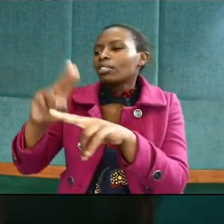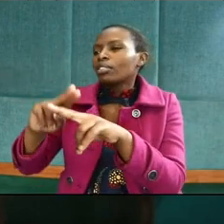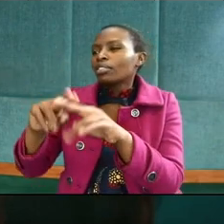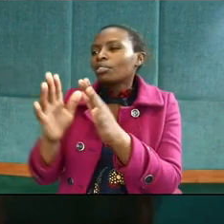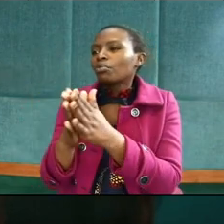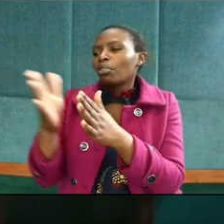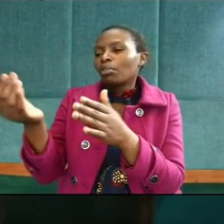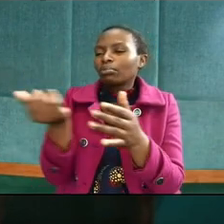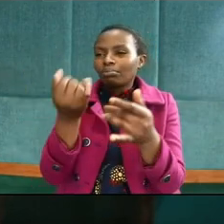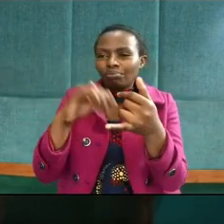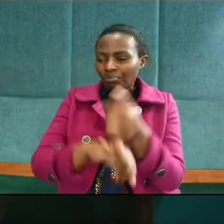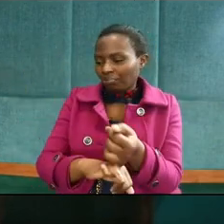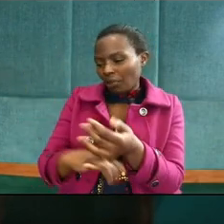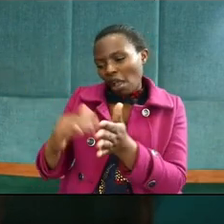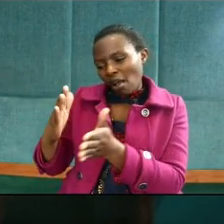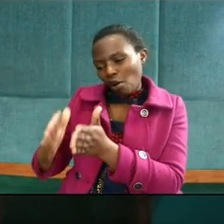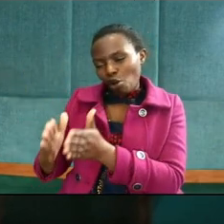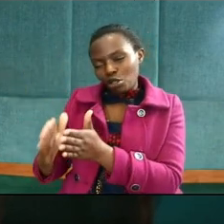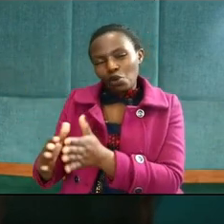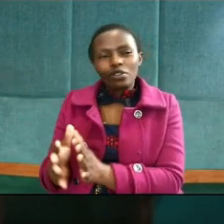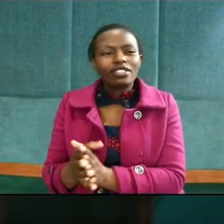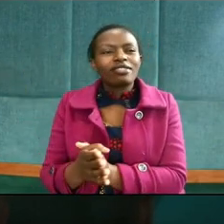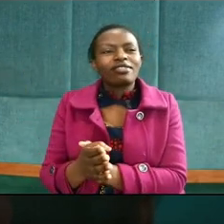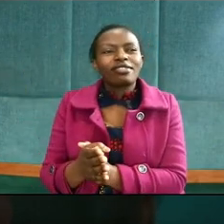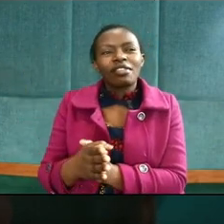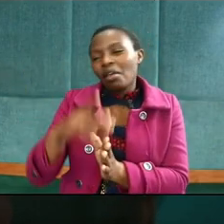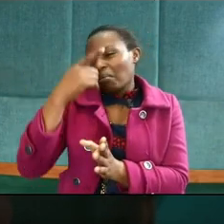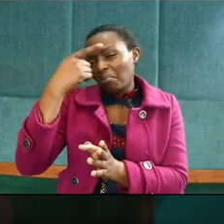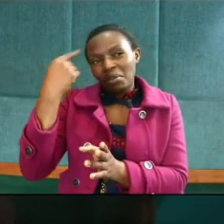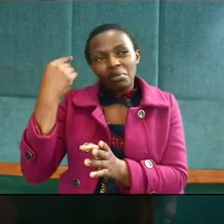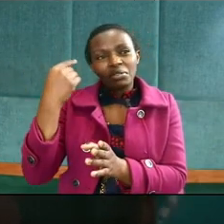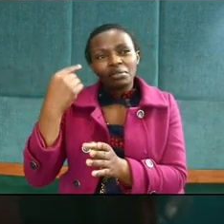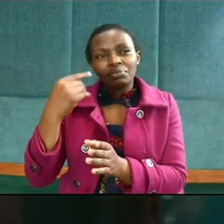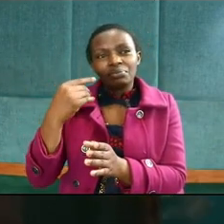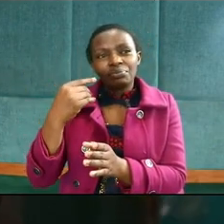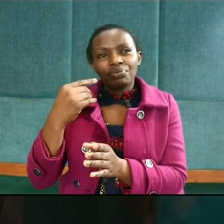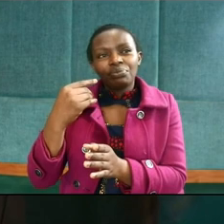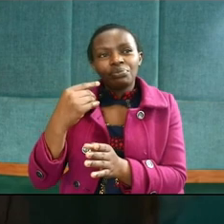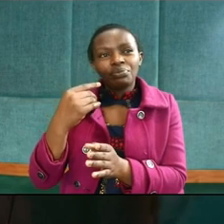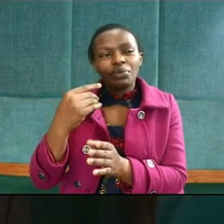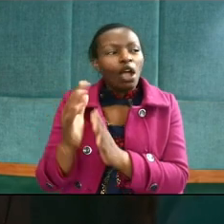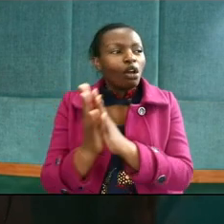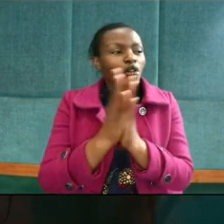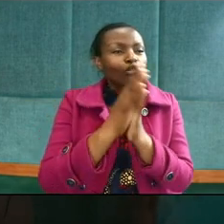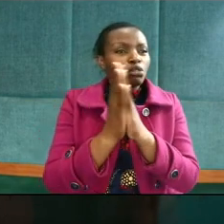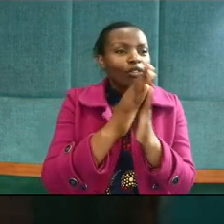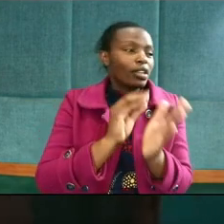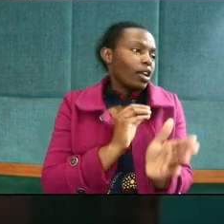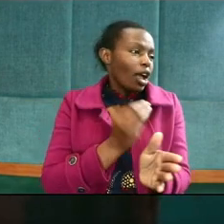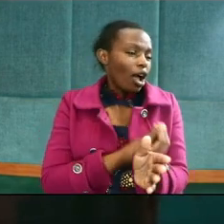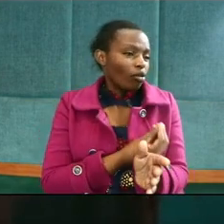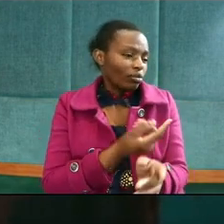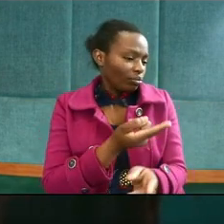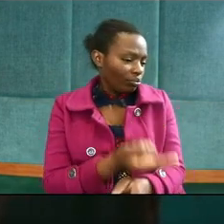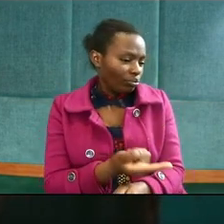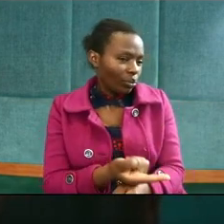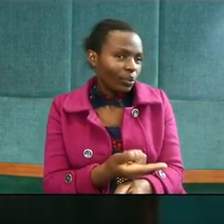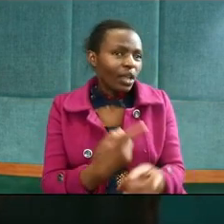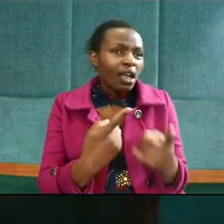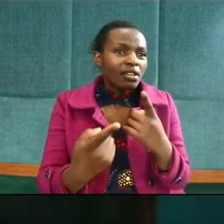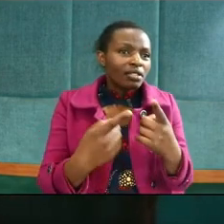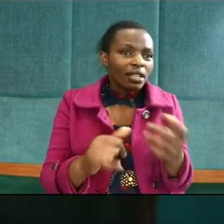them. Because our journey today demands that we fasten our seat